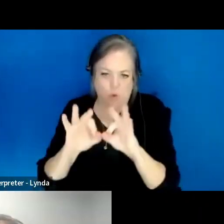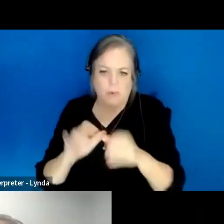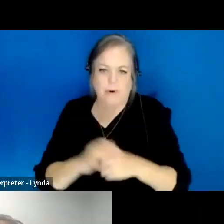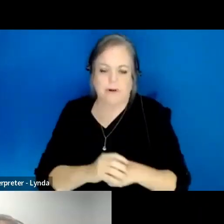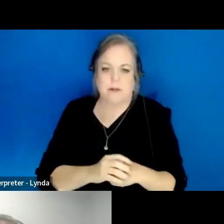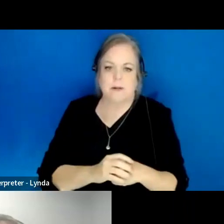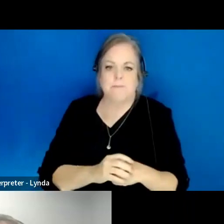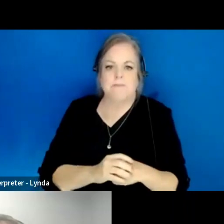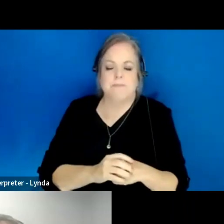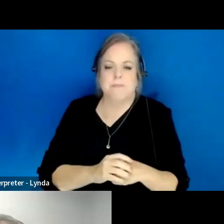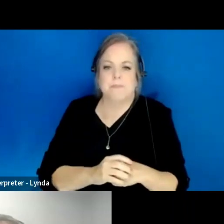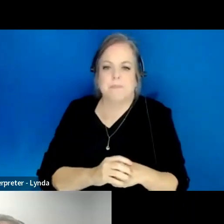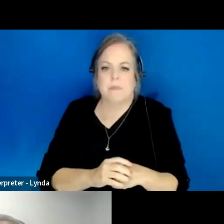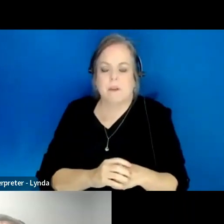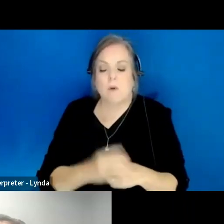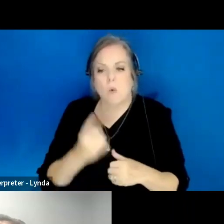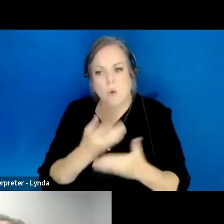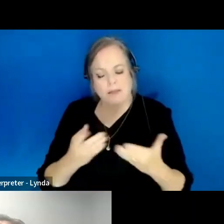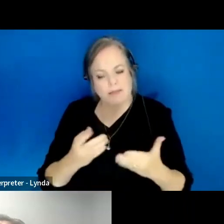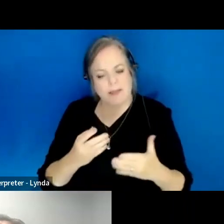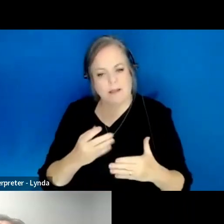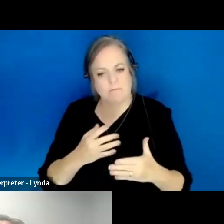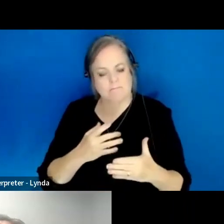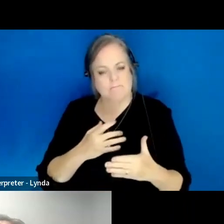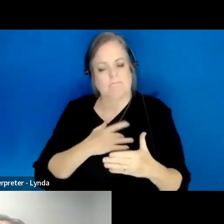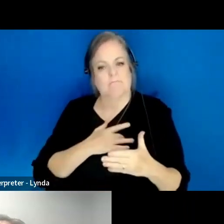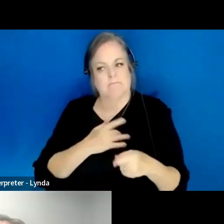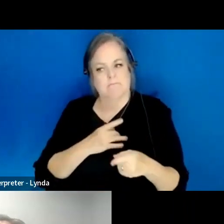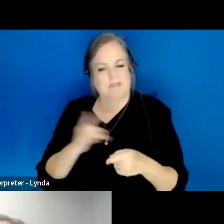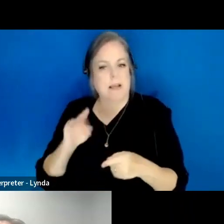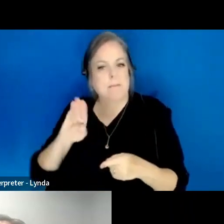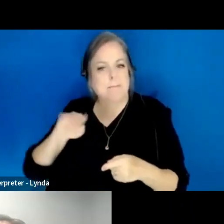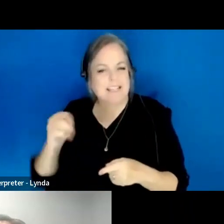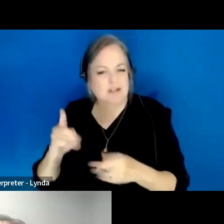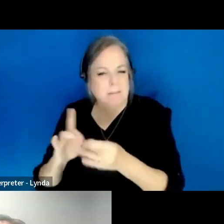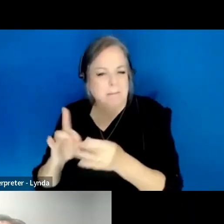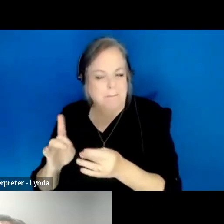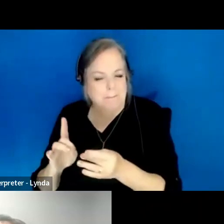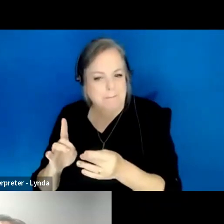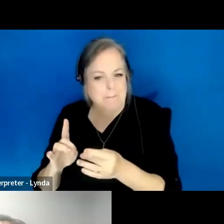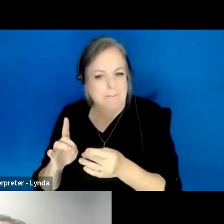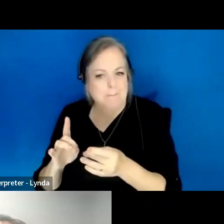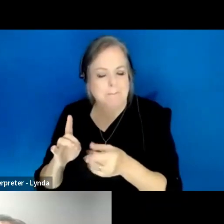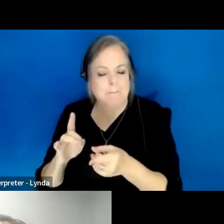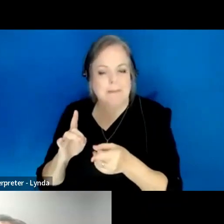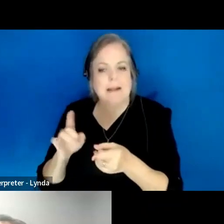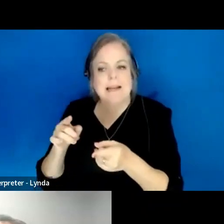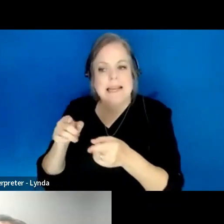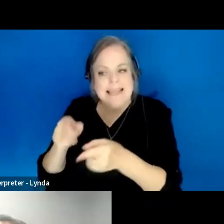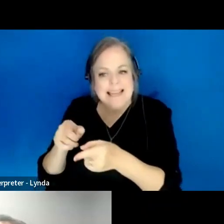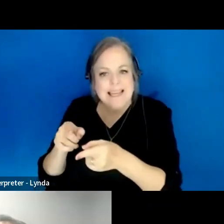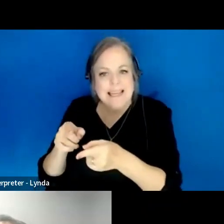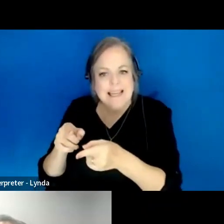I guess resonated with me, that was what BJ said, is that he was a